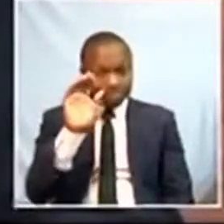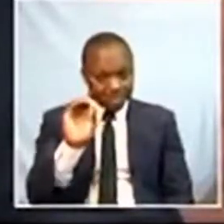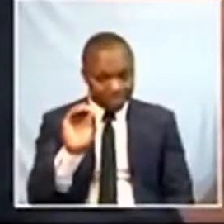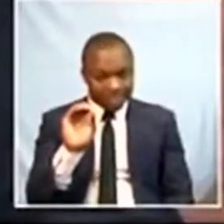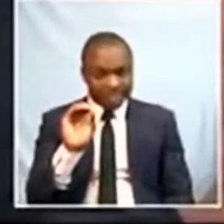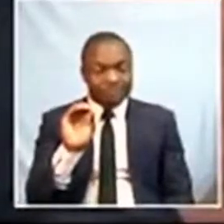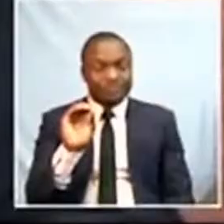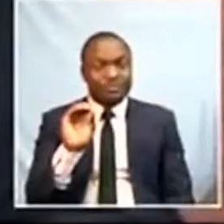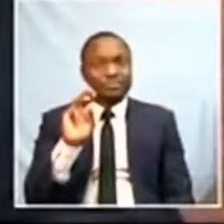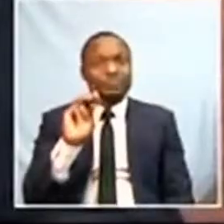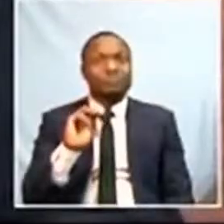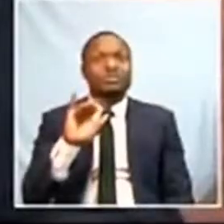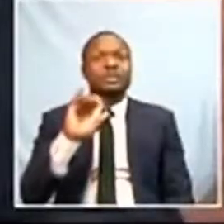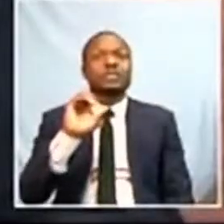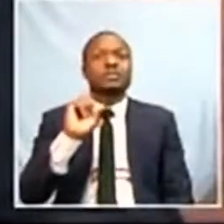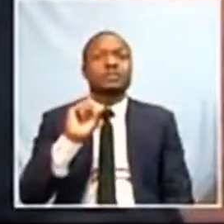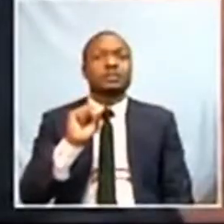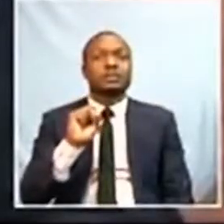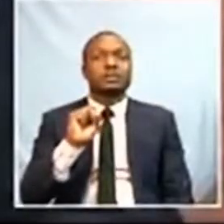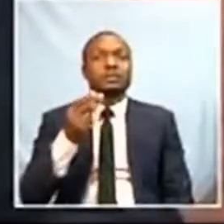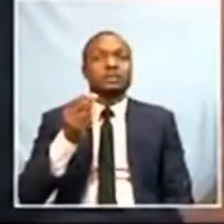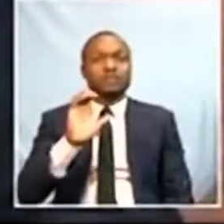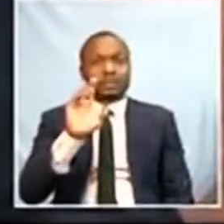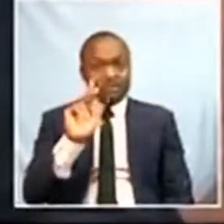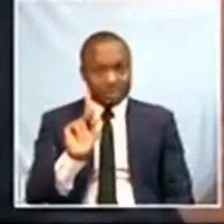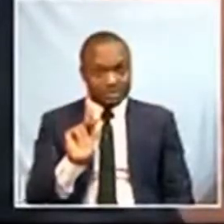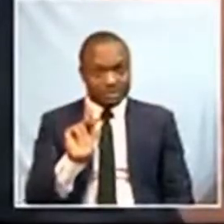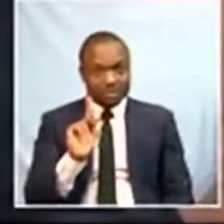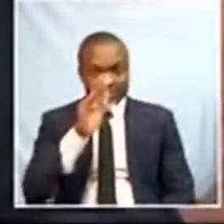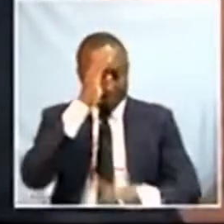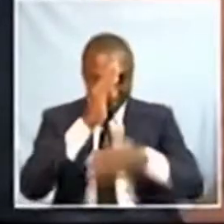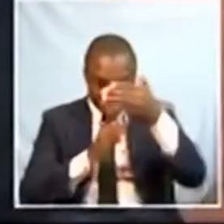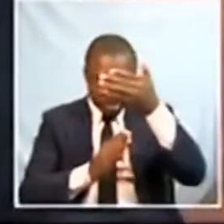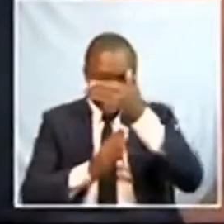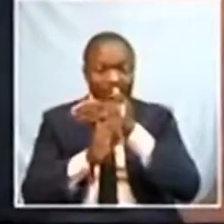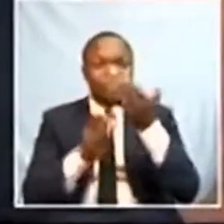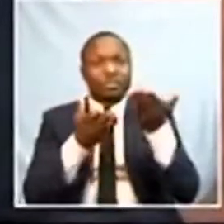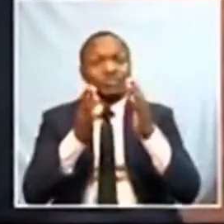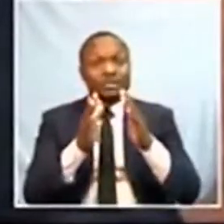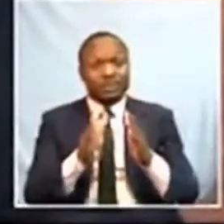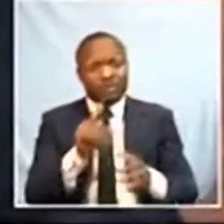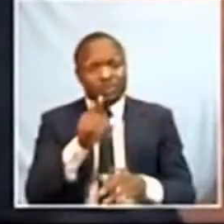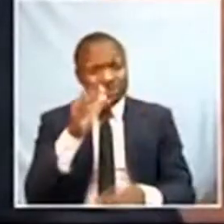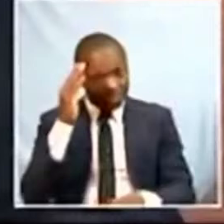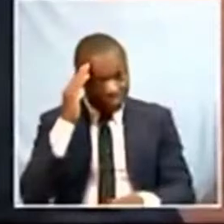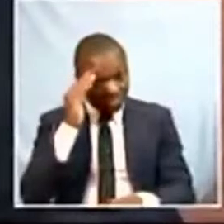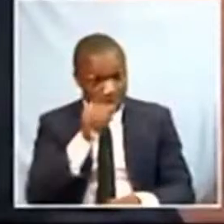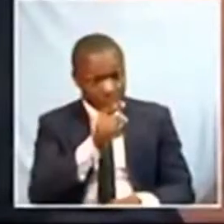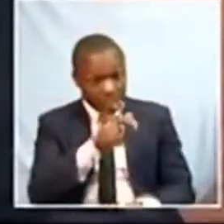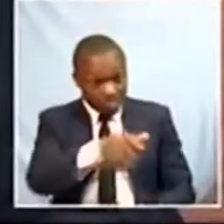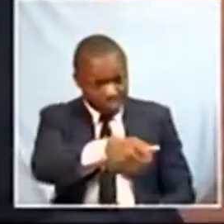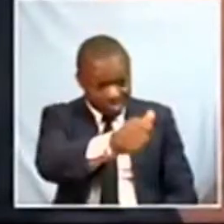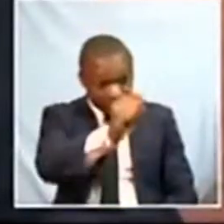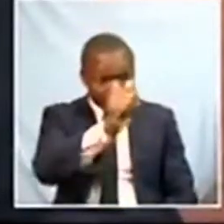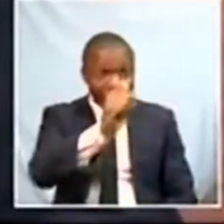Misheki, your humble servant, as you may know you